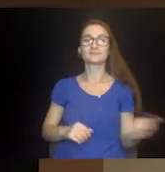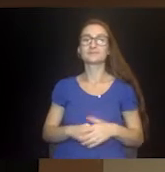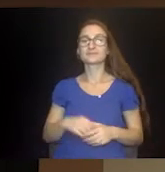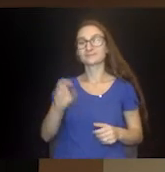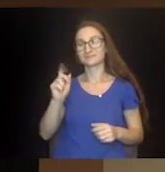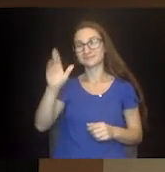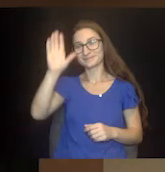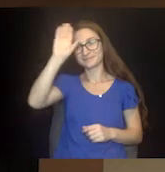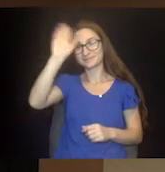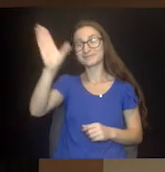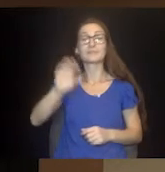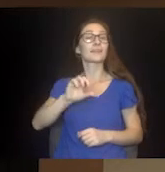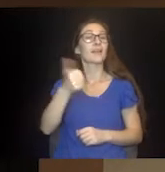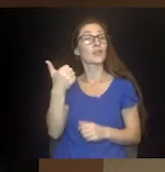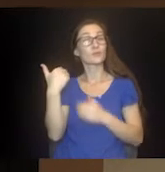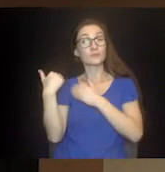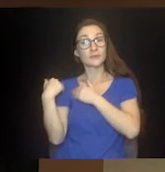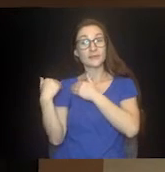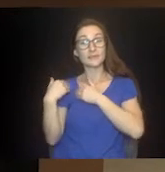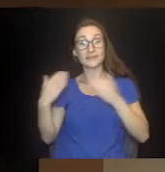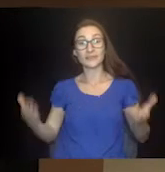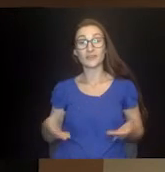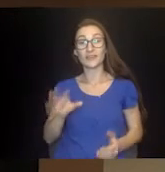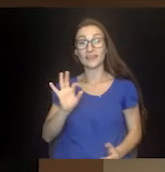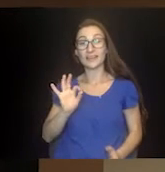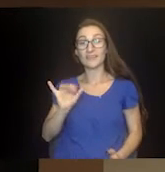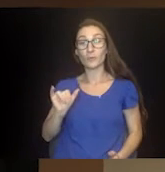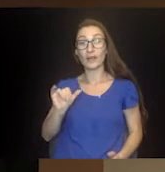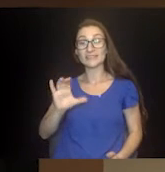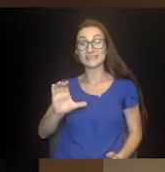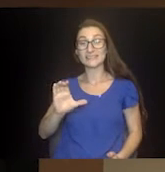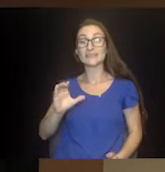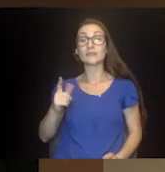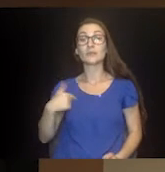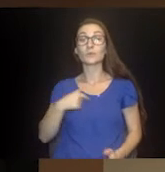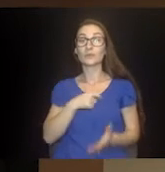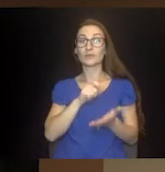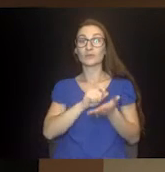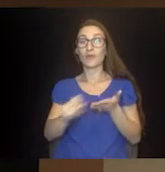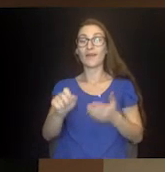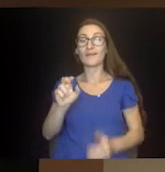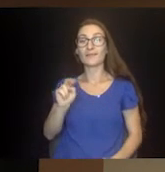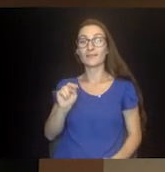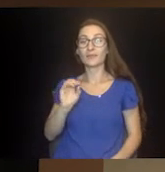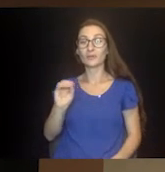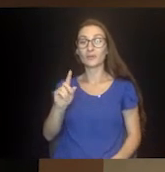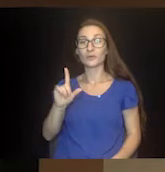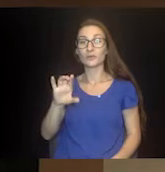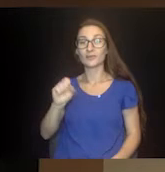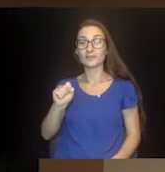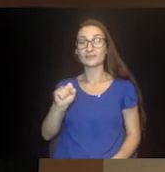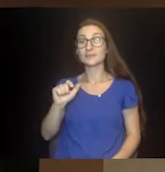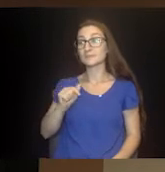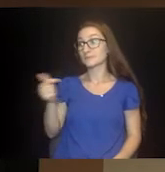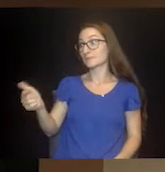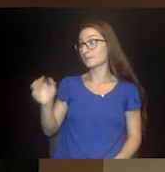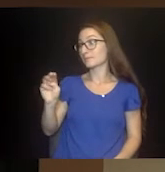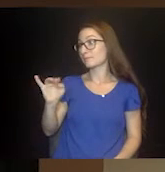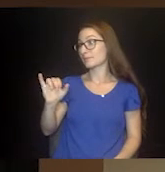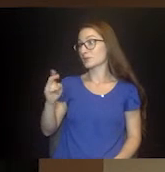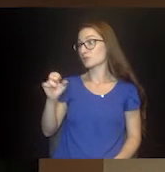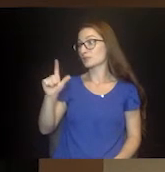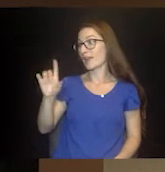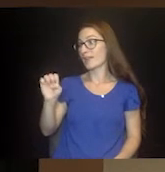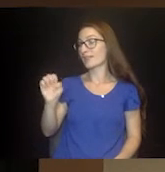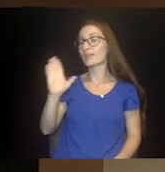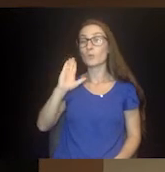All right, hello. And another responsibility of being on the FYC, we have to write noodles, and my friend Michelle